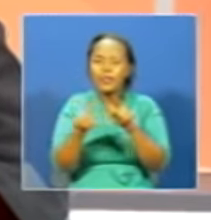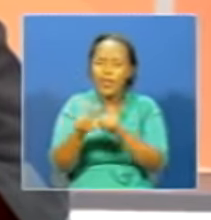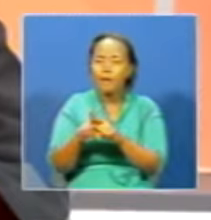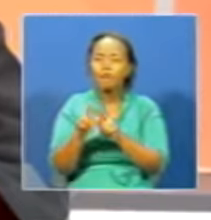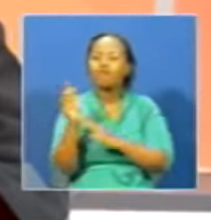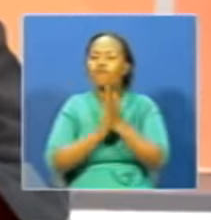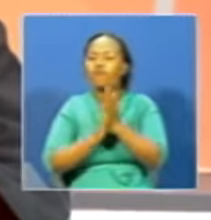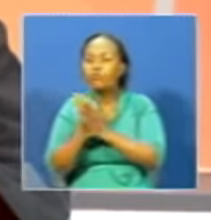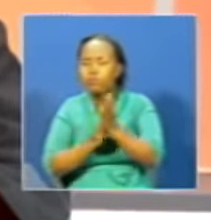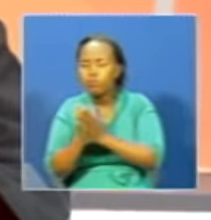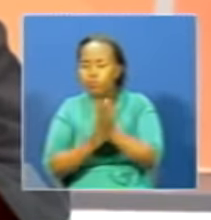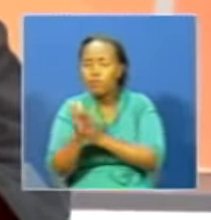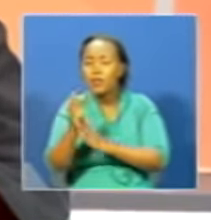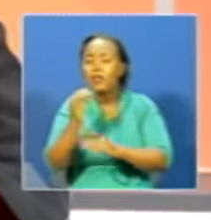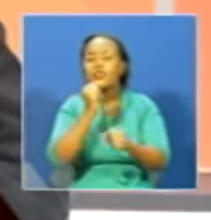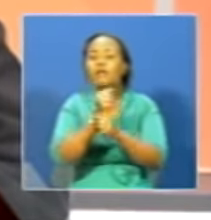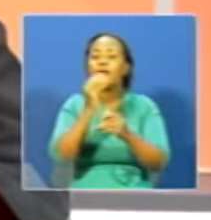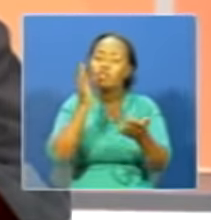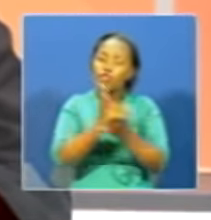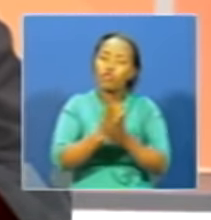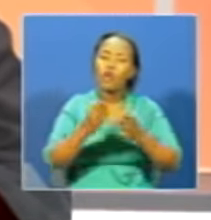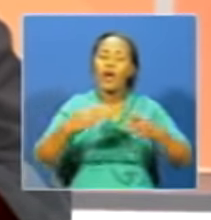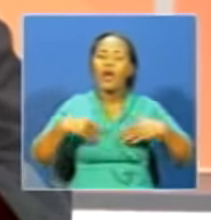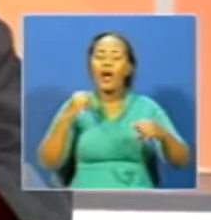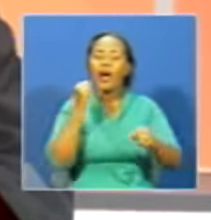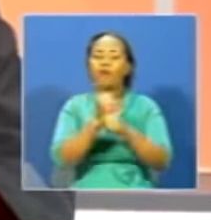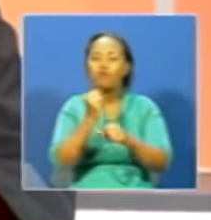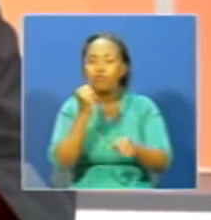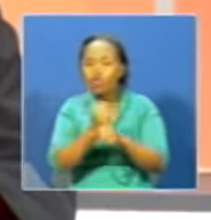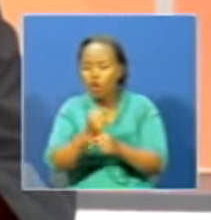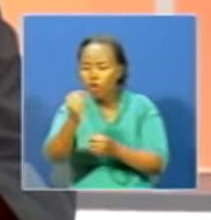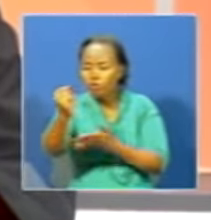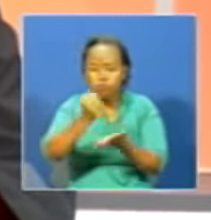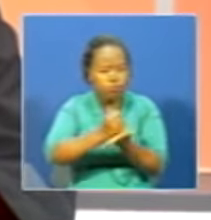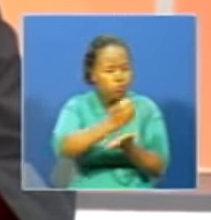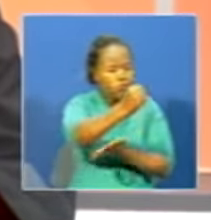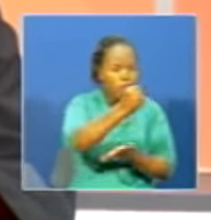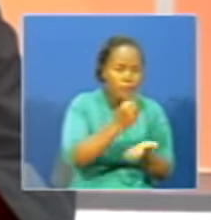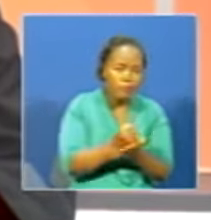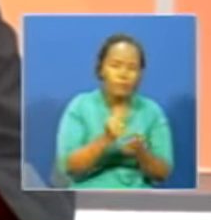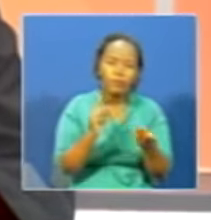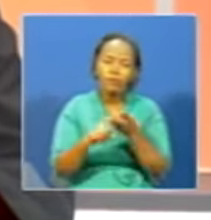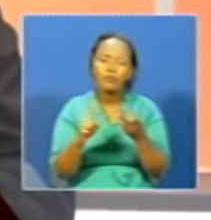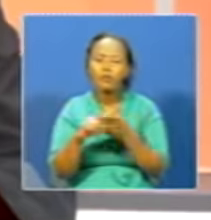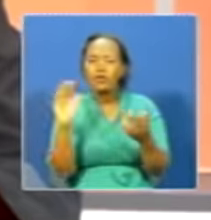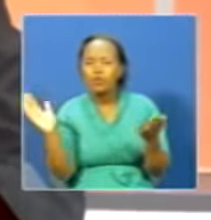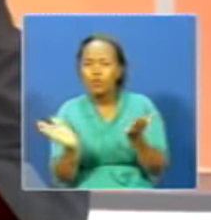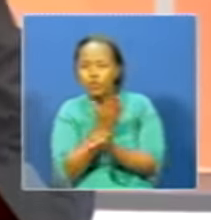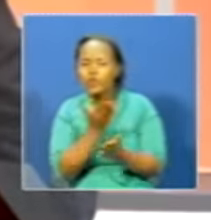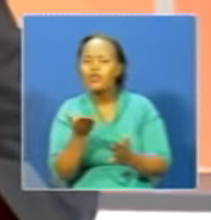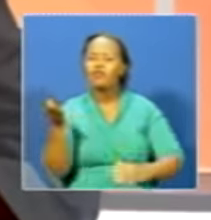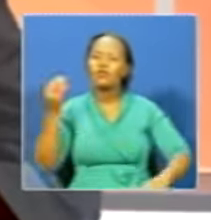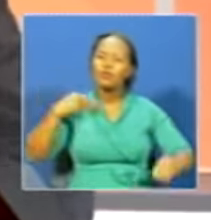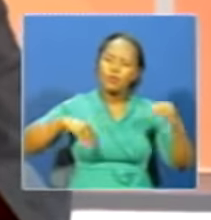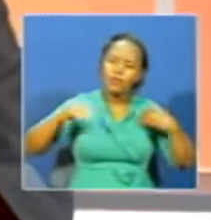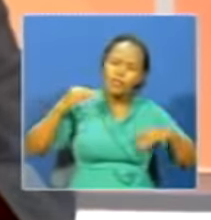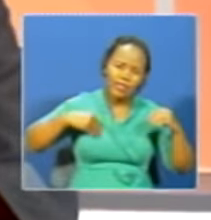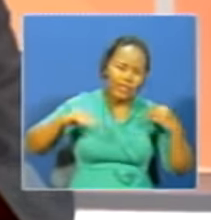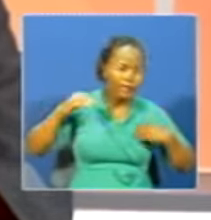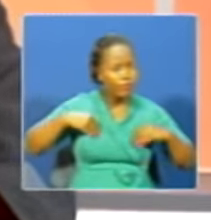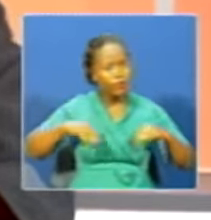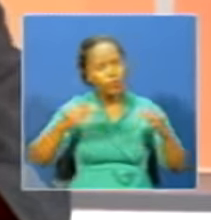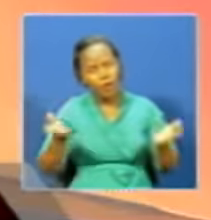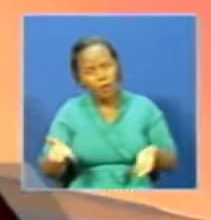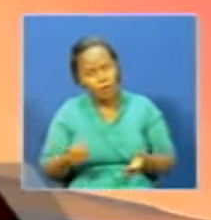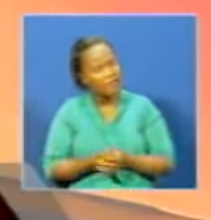in ensuring that there's employment? Mm-hmm. Are we putting the same gusto to fight corruption? Yeah. So tell me what a Mudavadi presidency would do, because